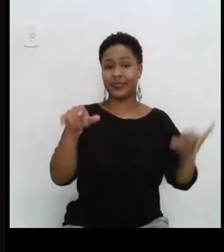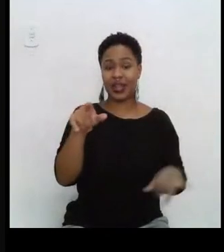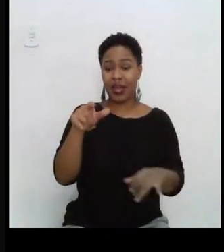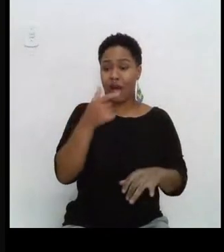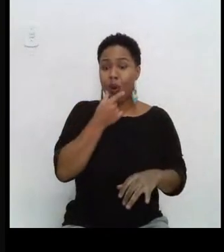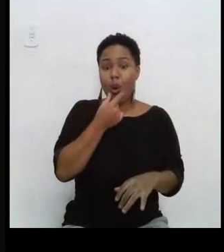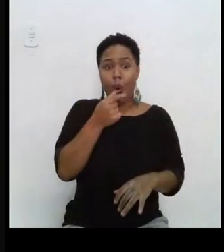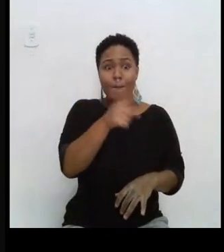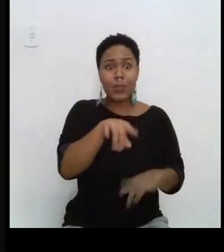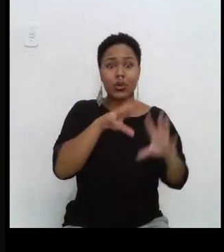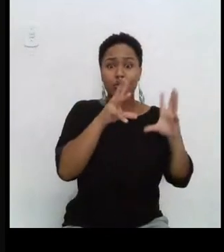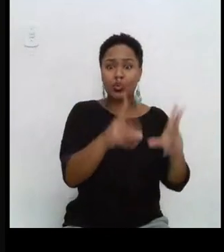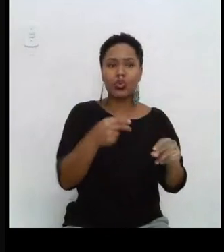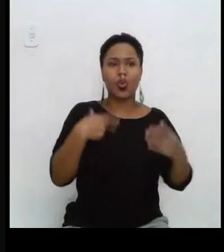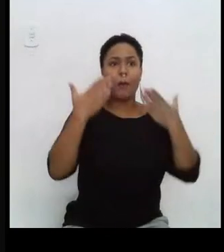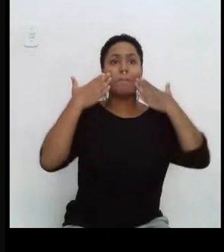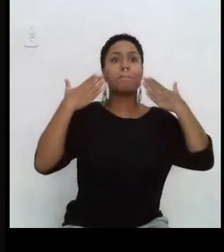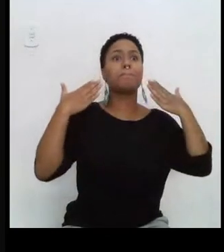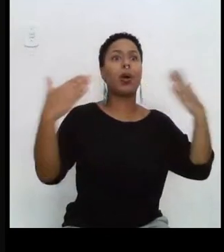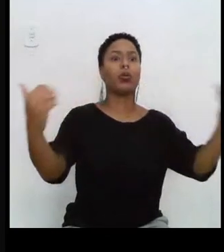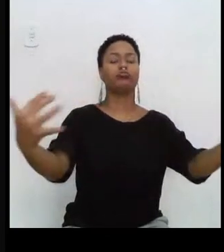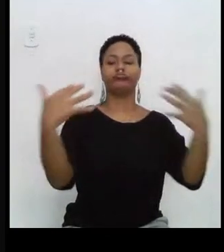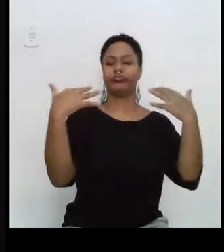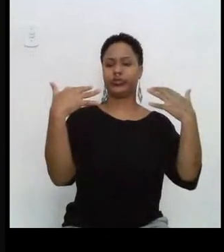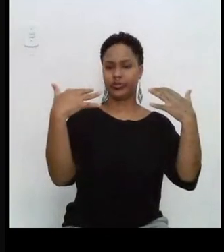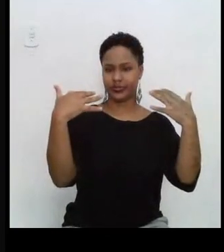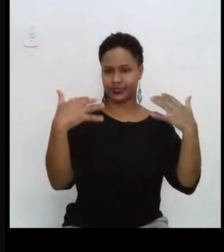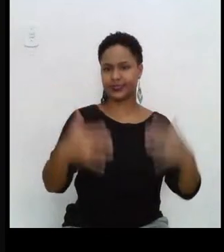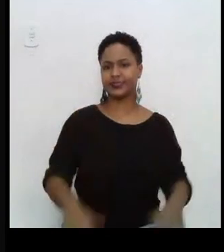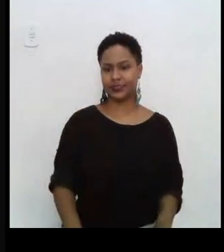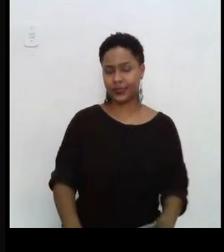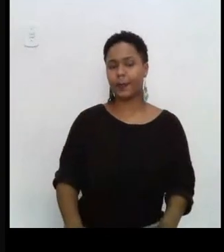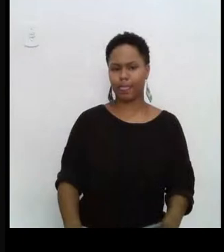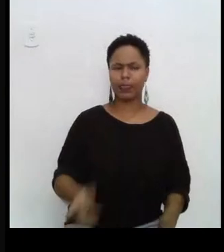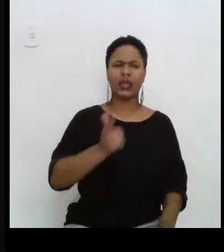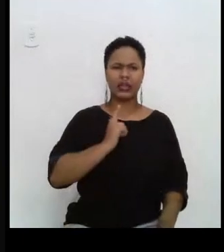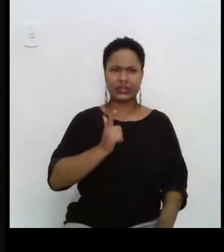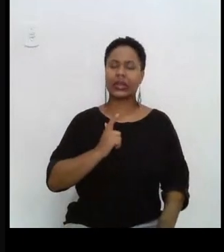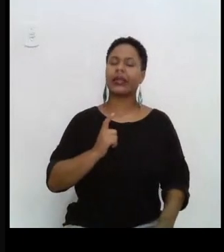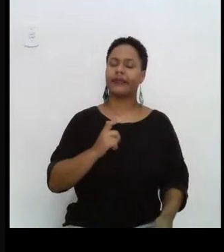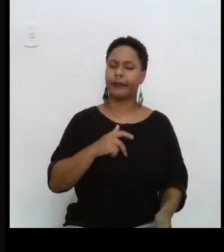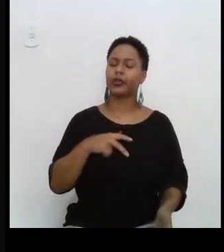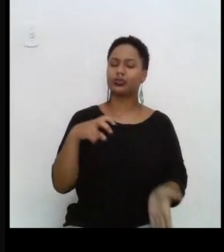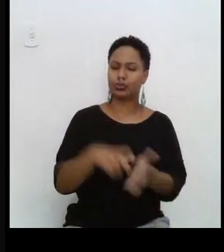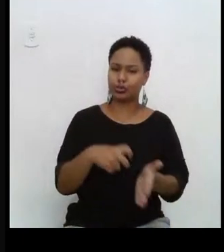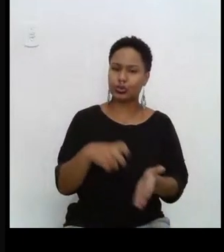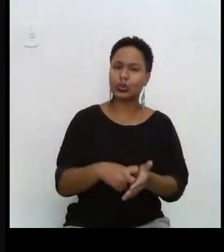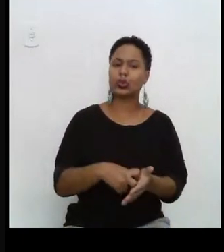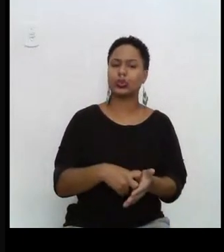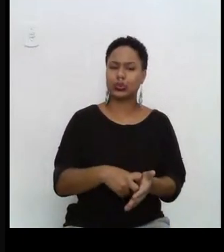and I love it and Hope and hydration